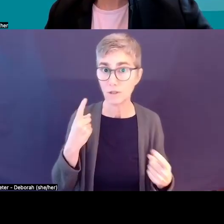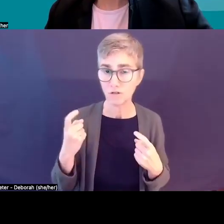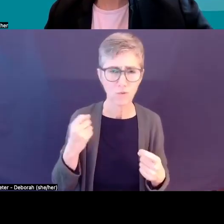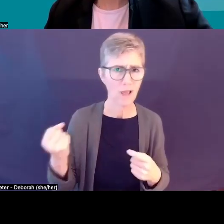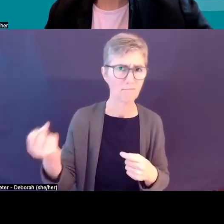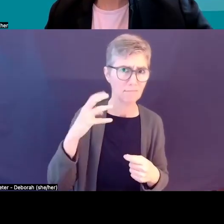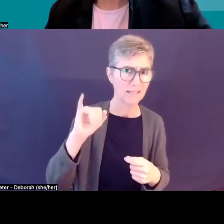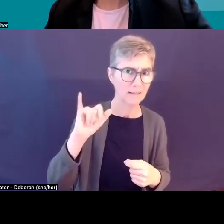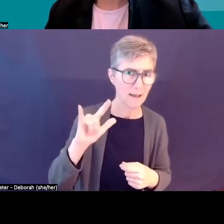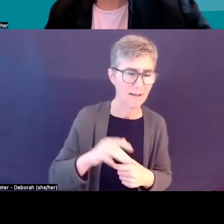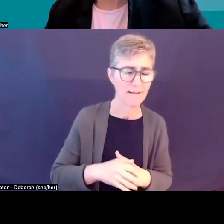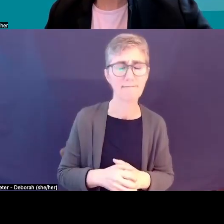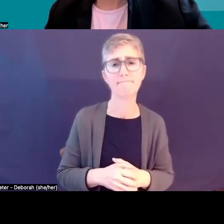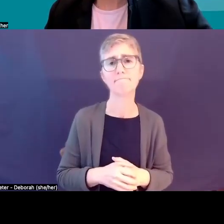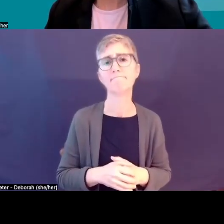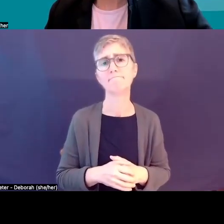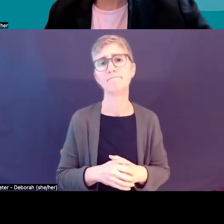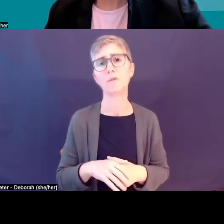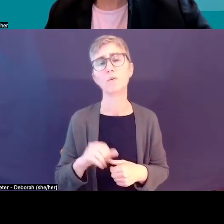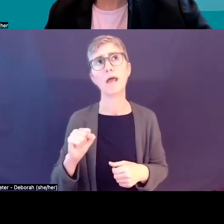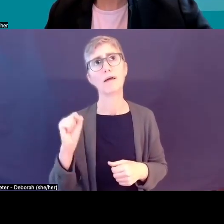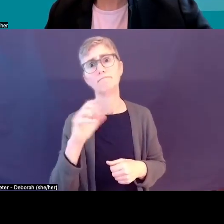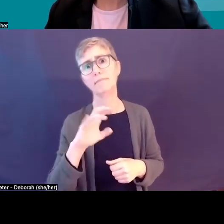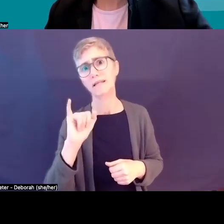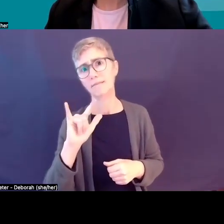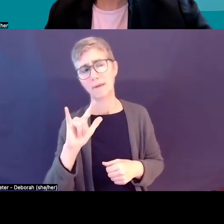us. You can email